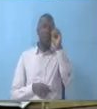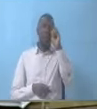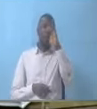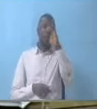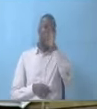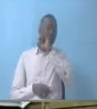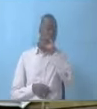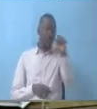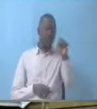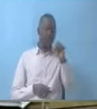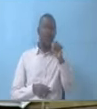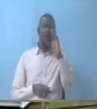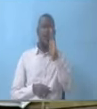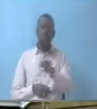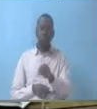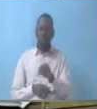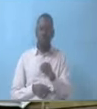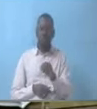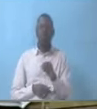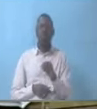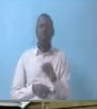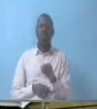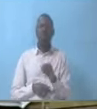fact, to